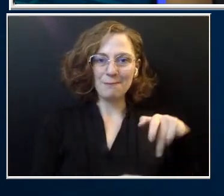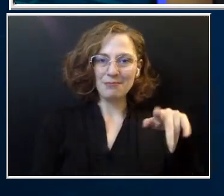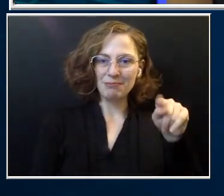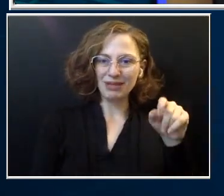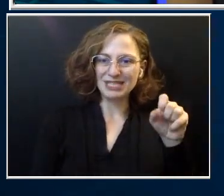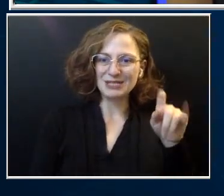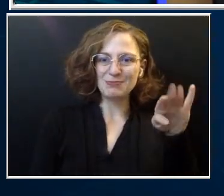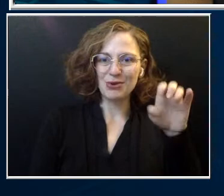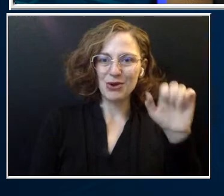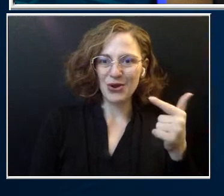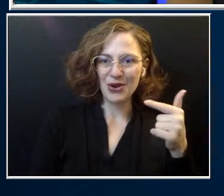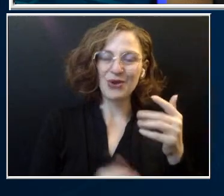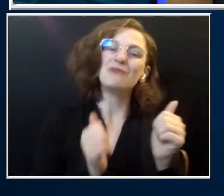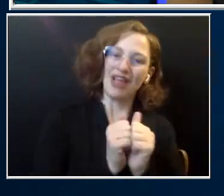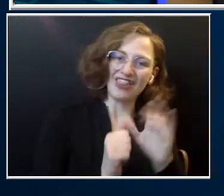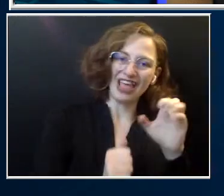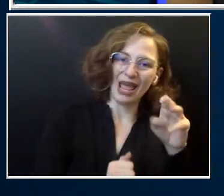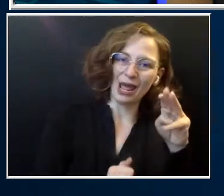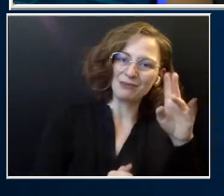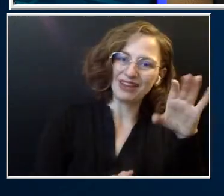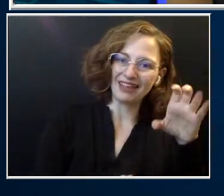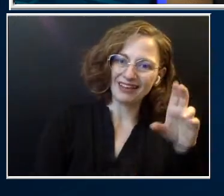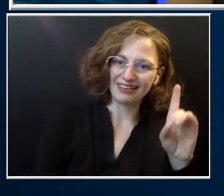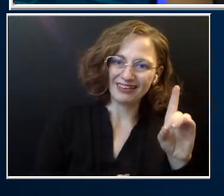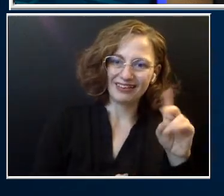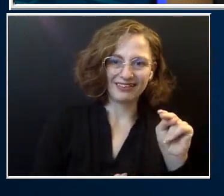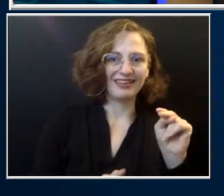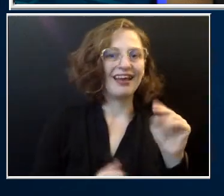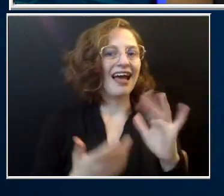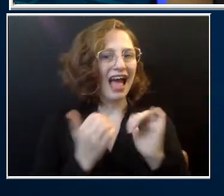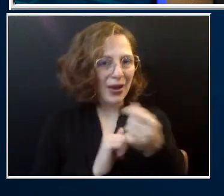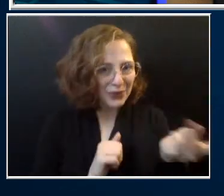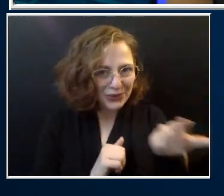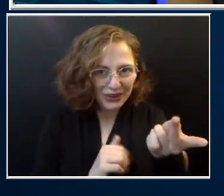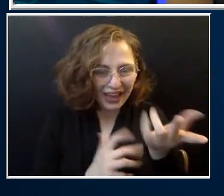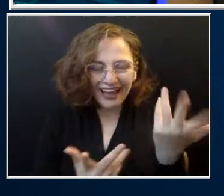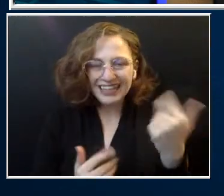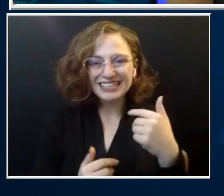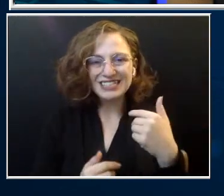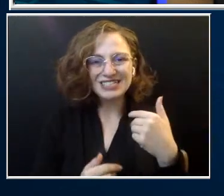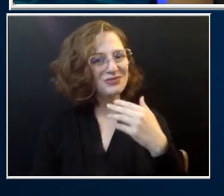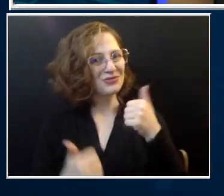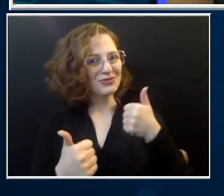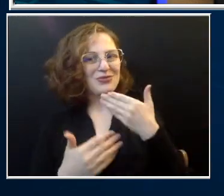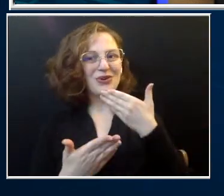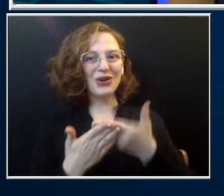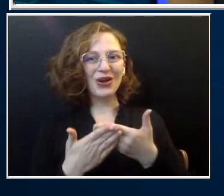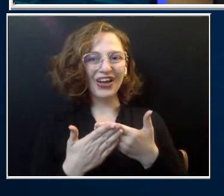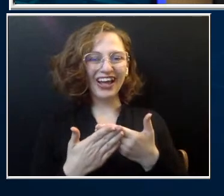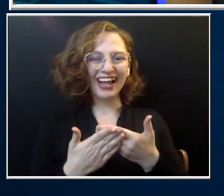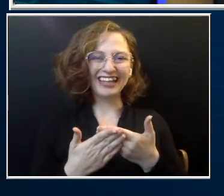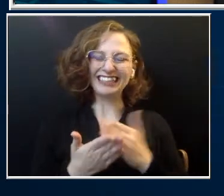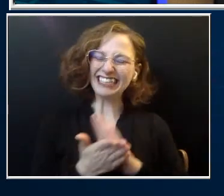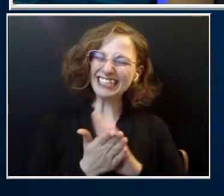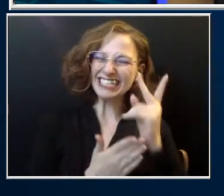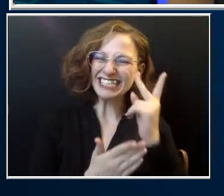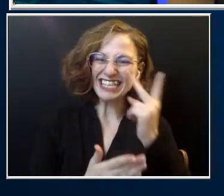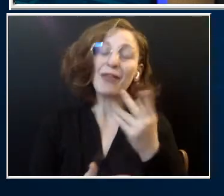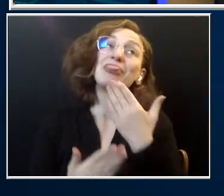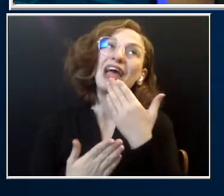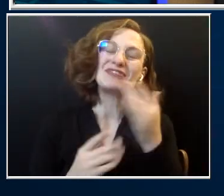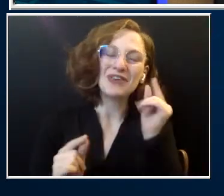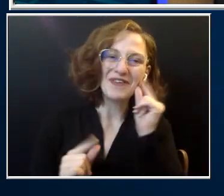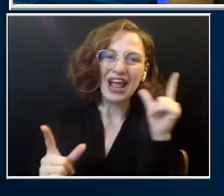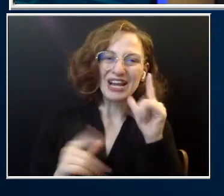today? We're good. Good. Good to see you. Thanks for getting up early with us.